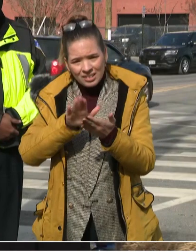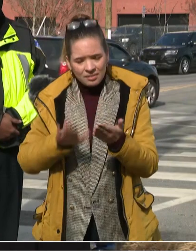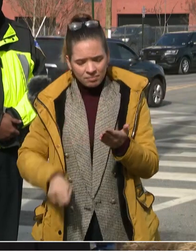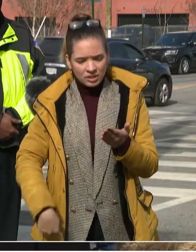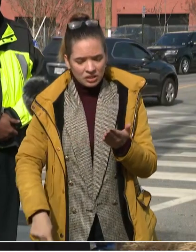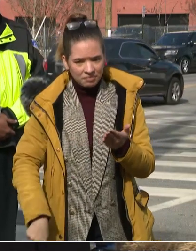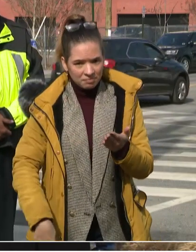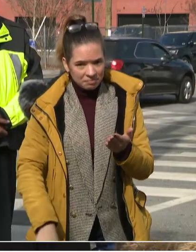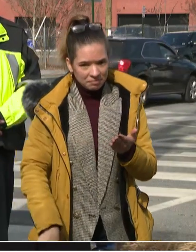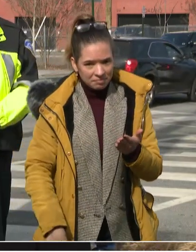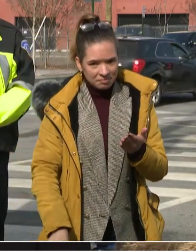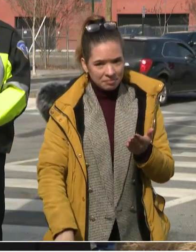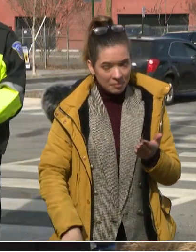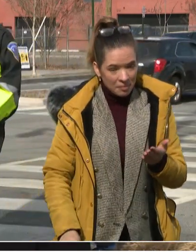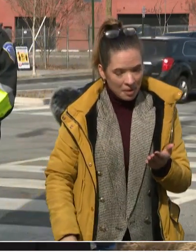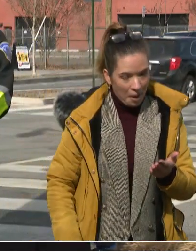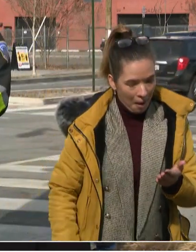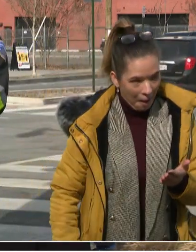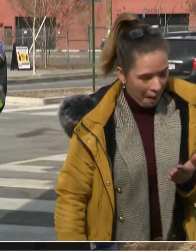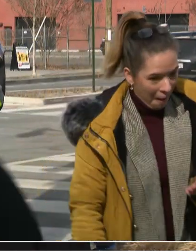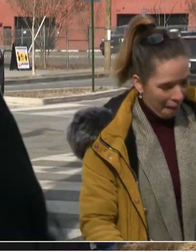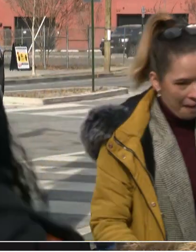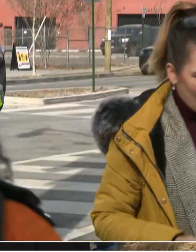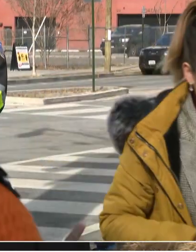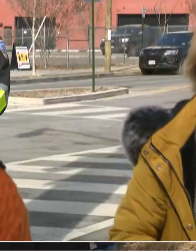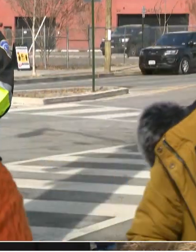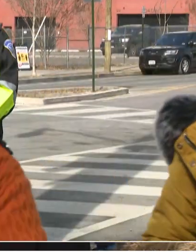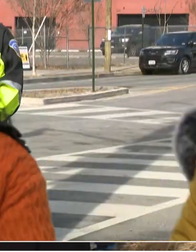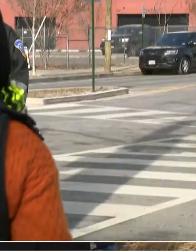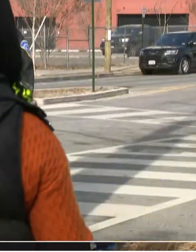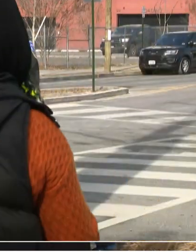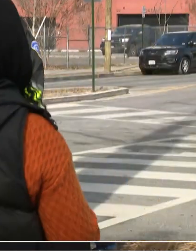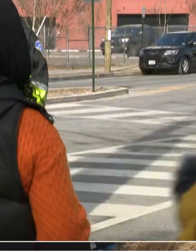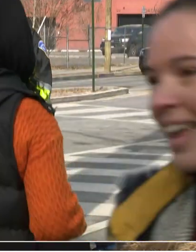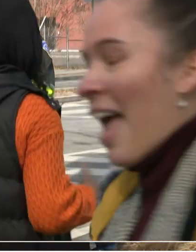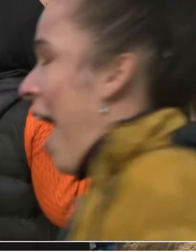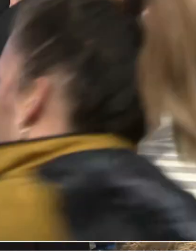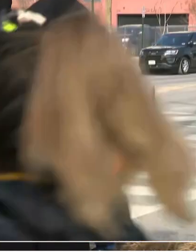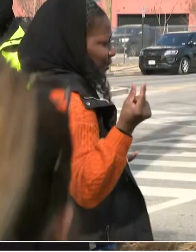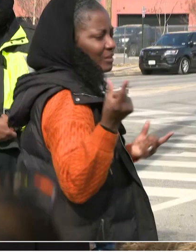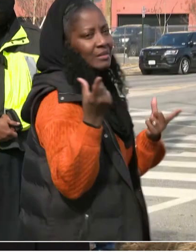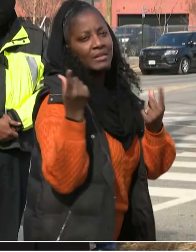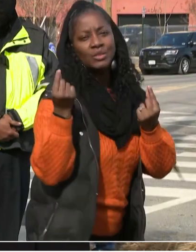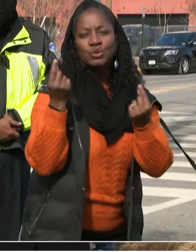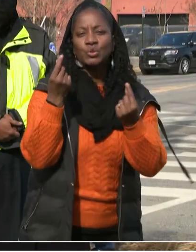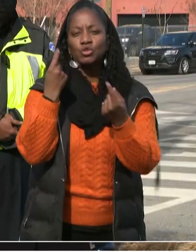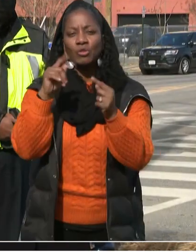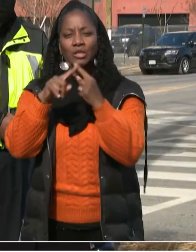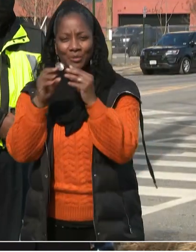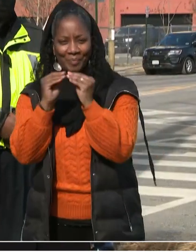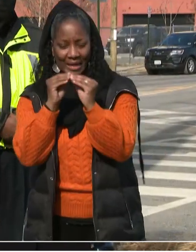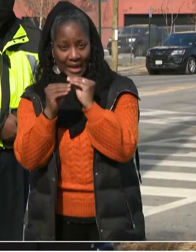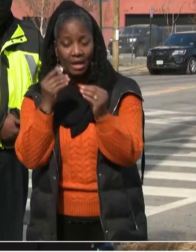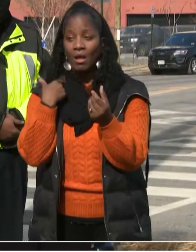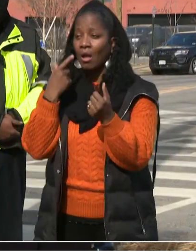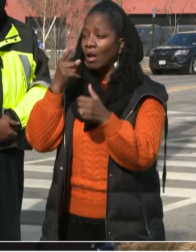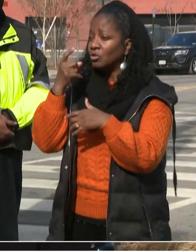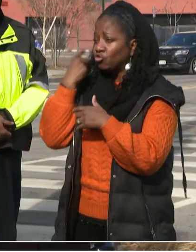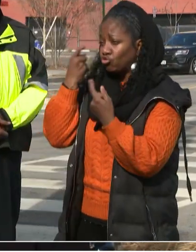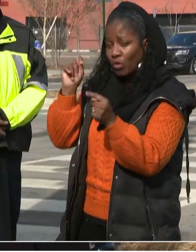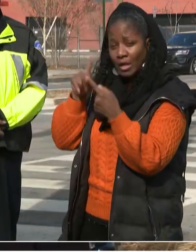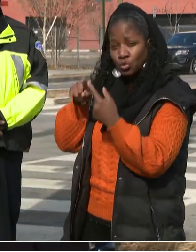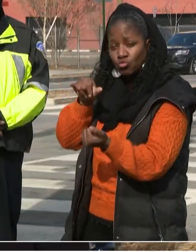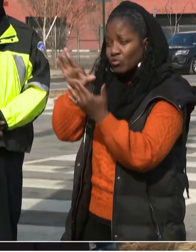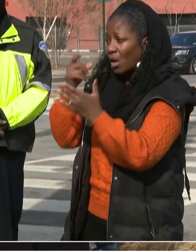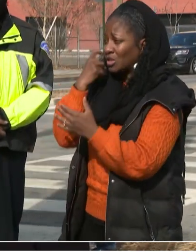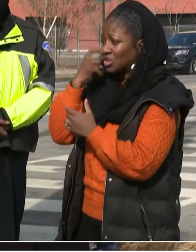currently to work with the state's attorney's offices or prosecutors in both jurisdictions to sort of mitigate this or address what the chief just talked about, which